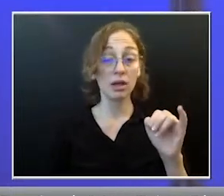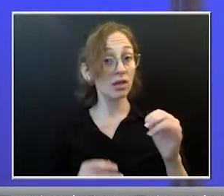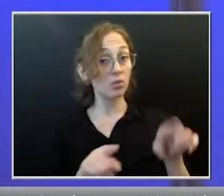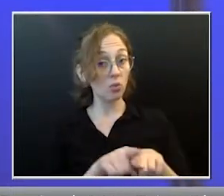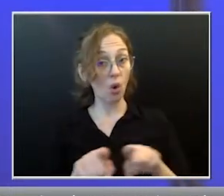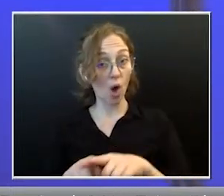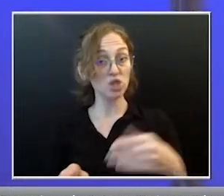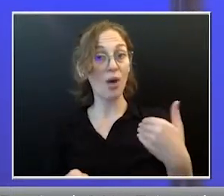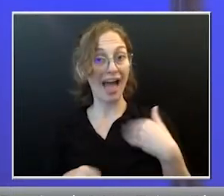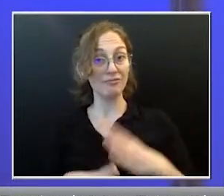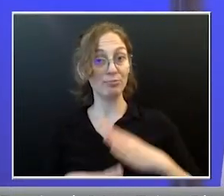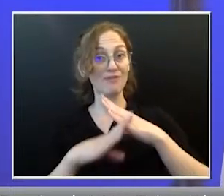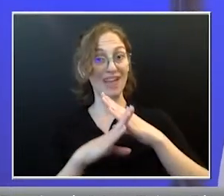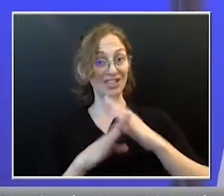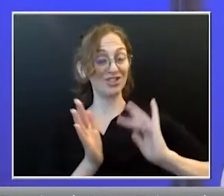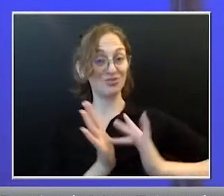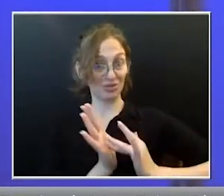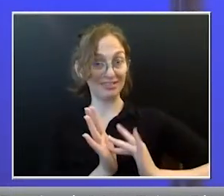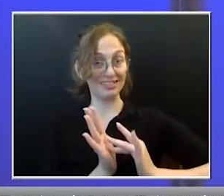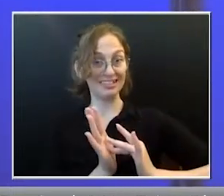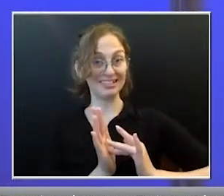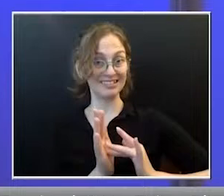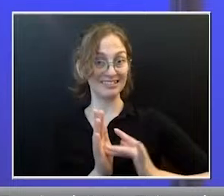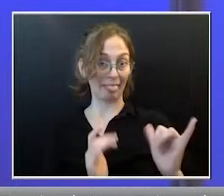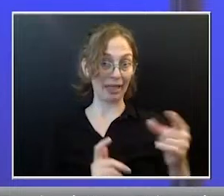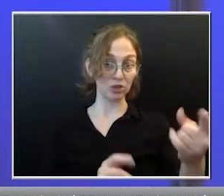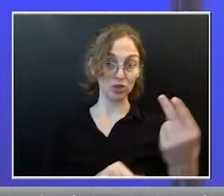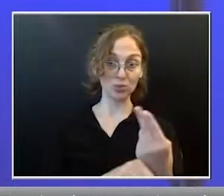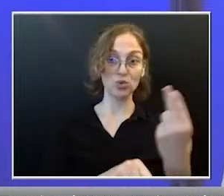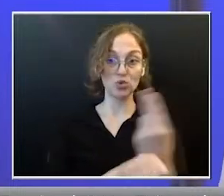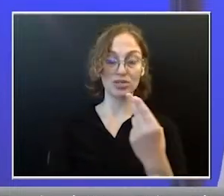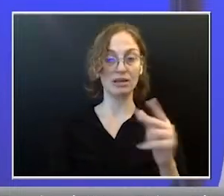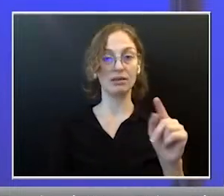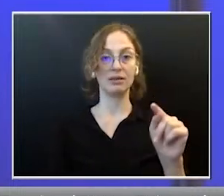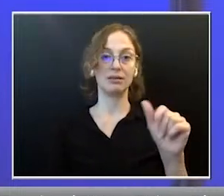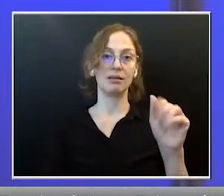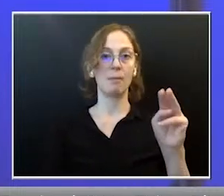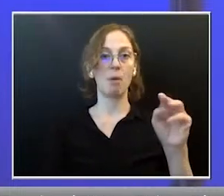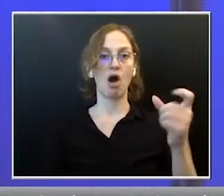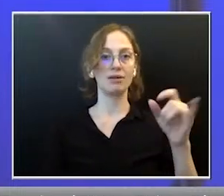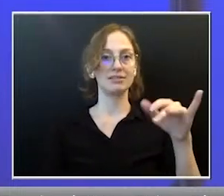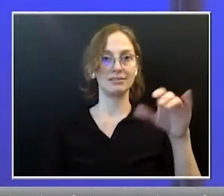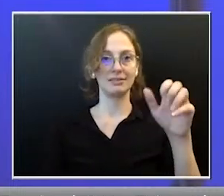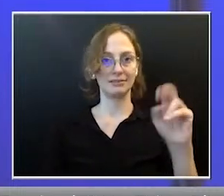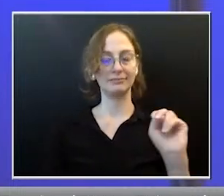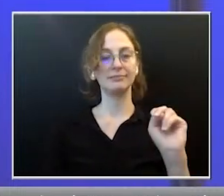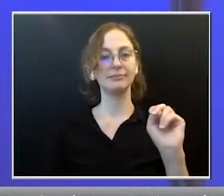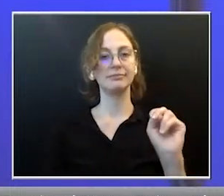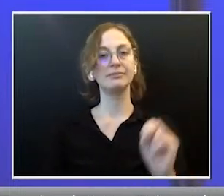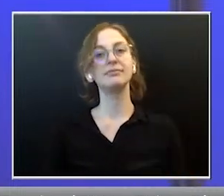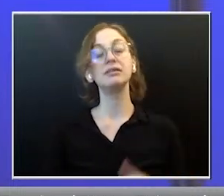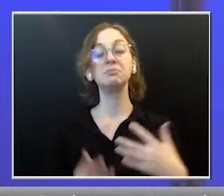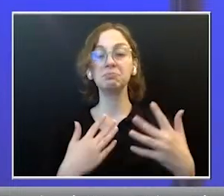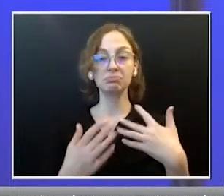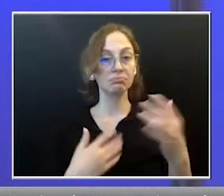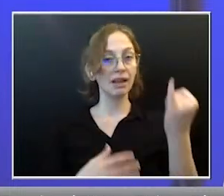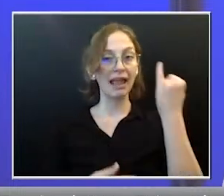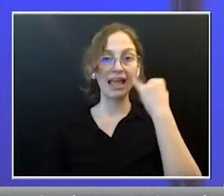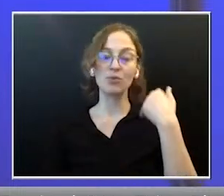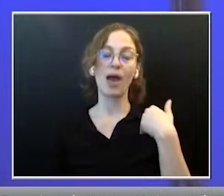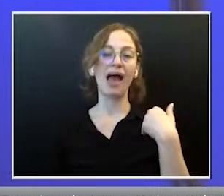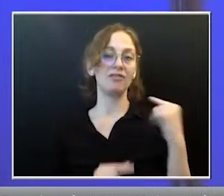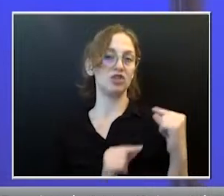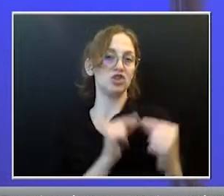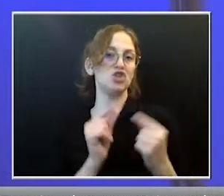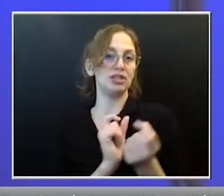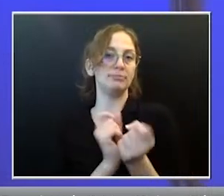much like she was taking, tamoxifen. Right, yes, absolutely. Whether you're a BRCA1 or 2 mutation carrier,